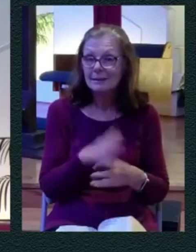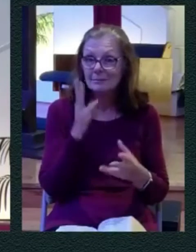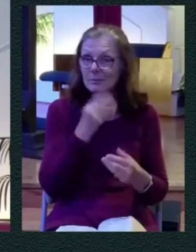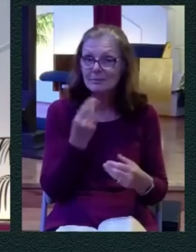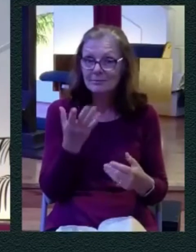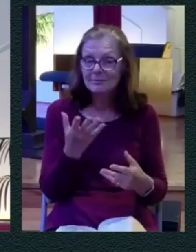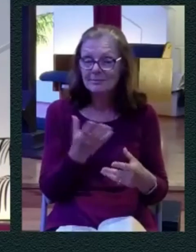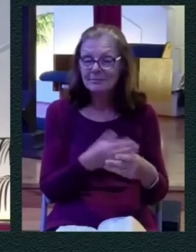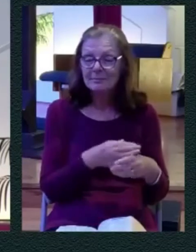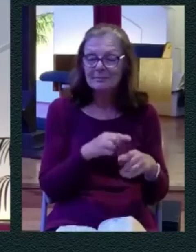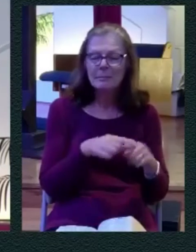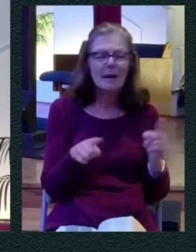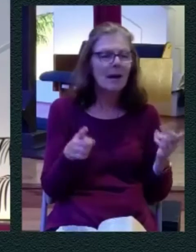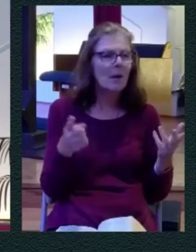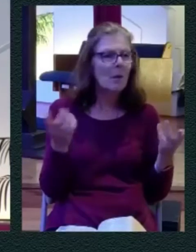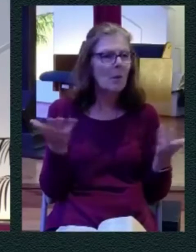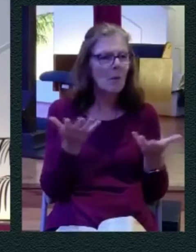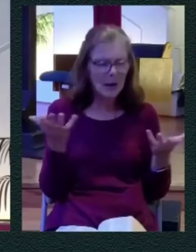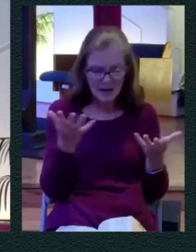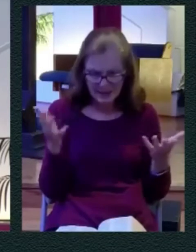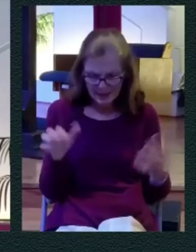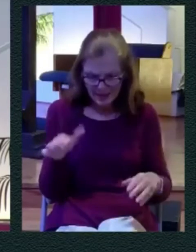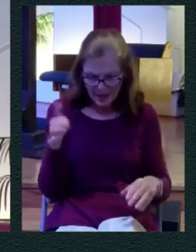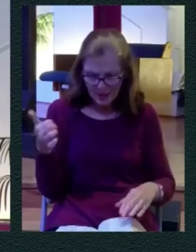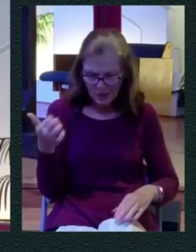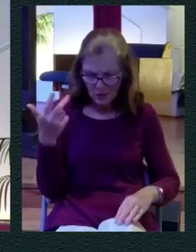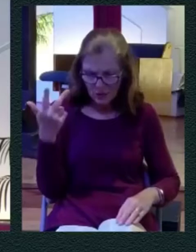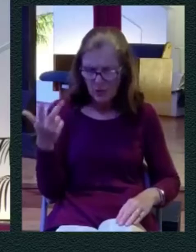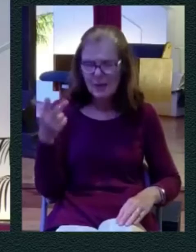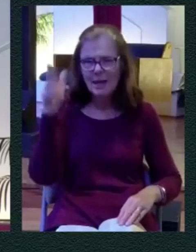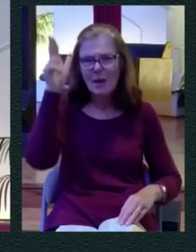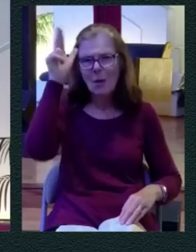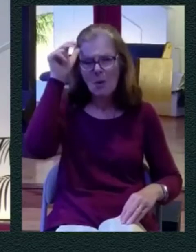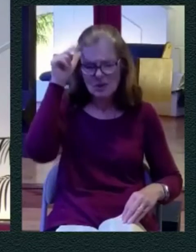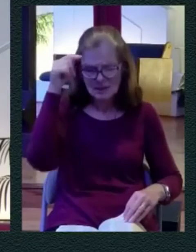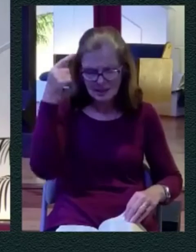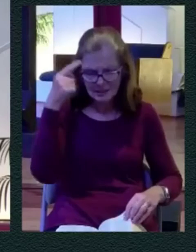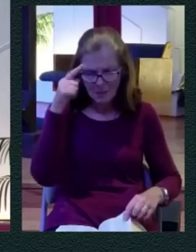But then what of these other three horses?